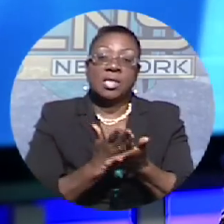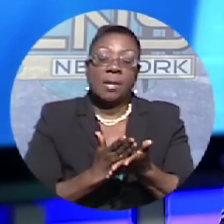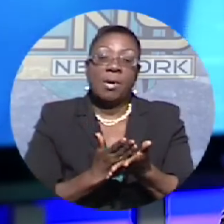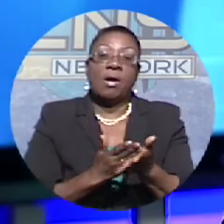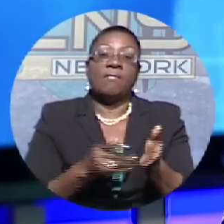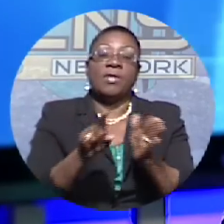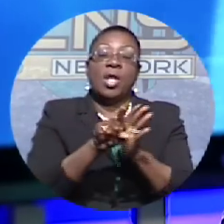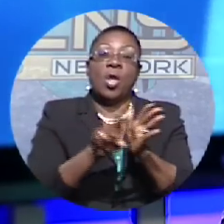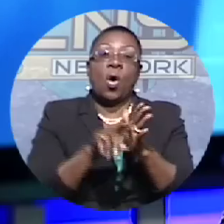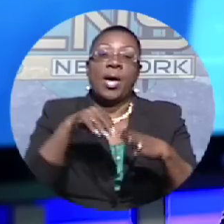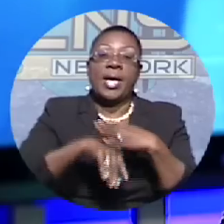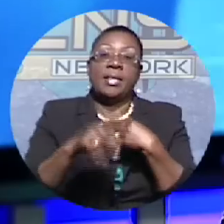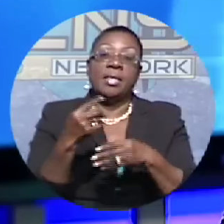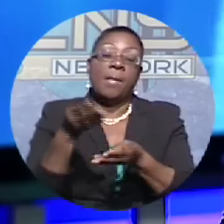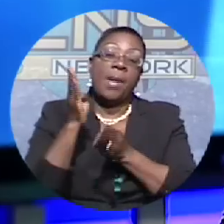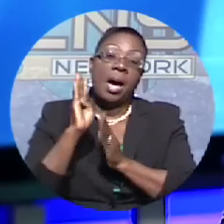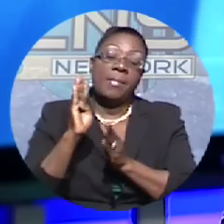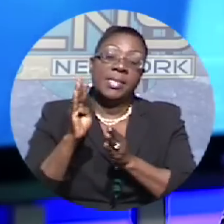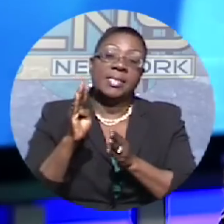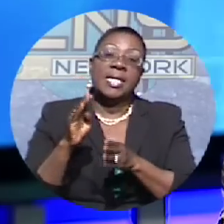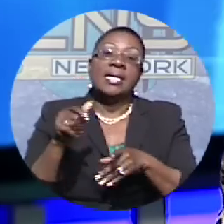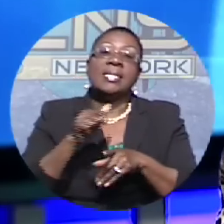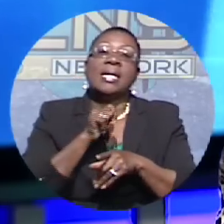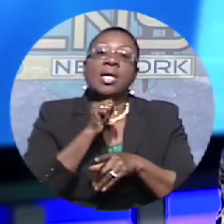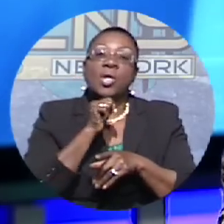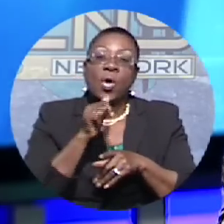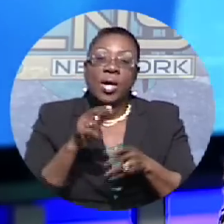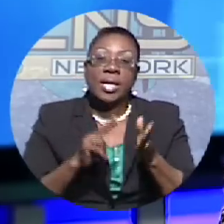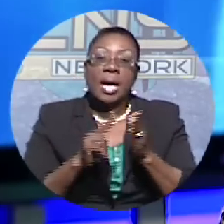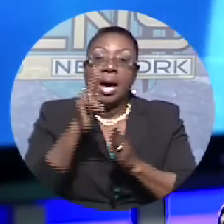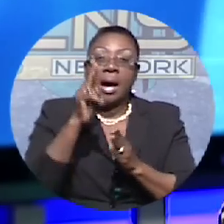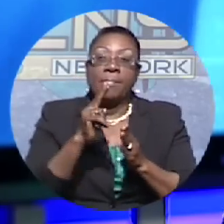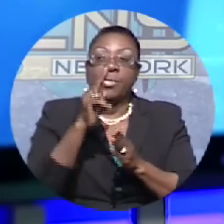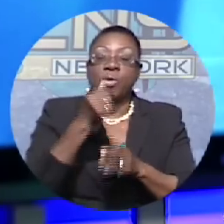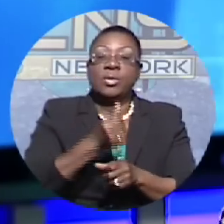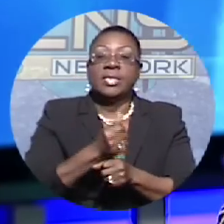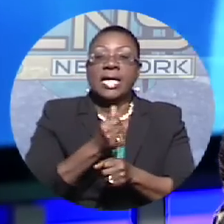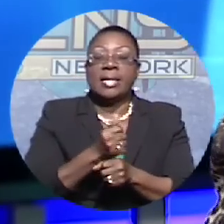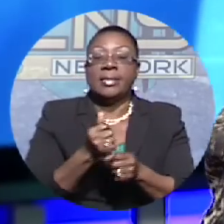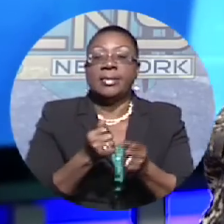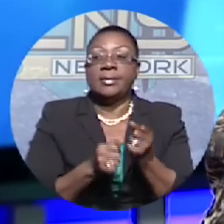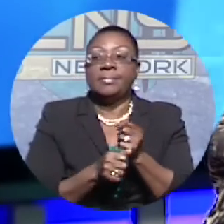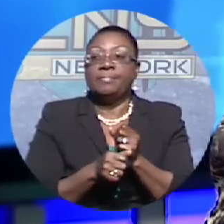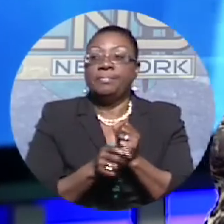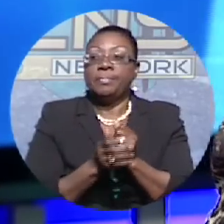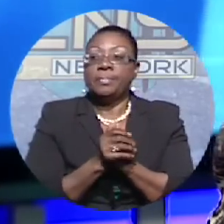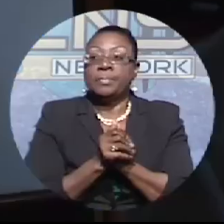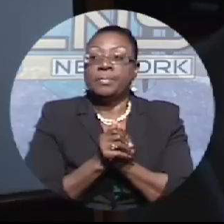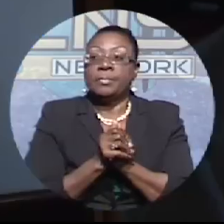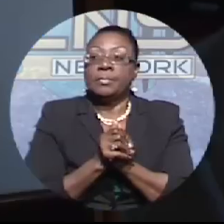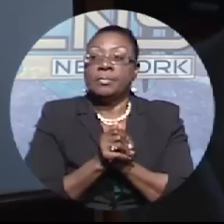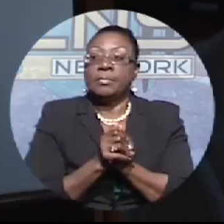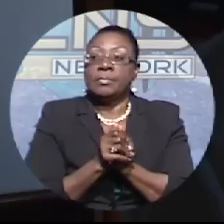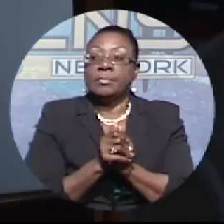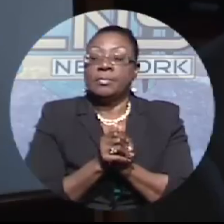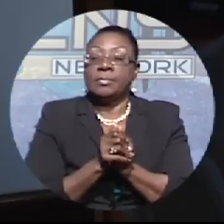the Constitution which could lead to situations where individuals can become stateless.